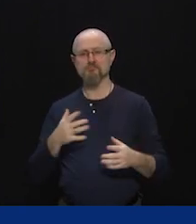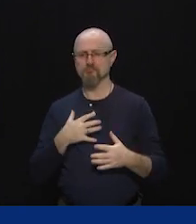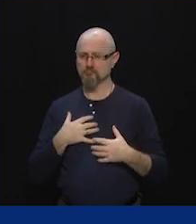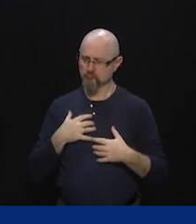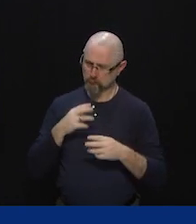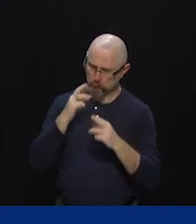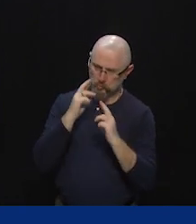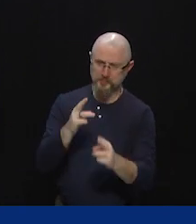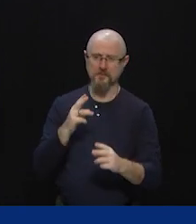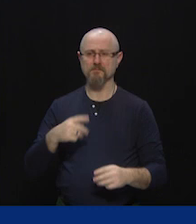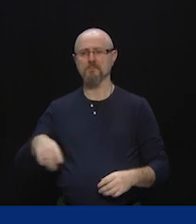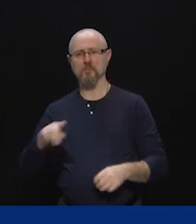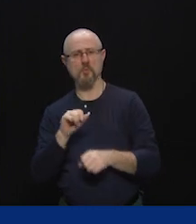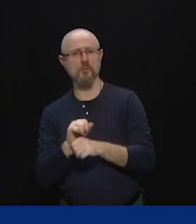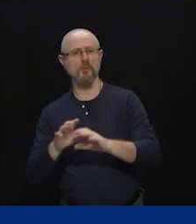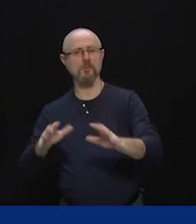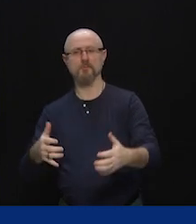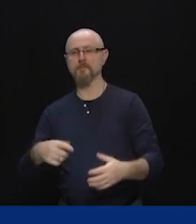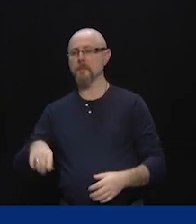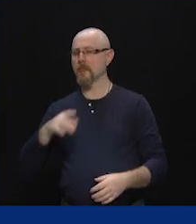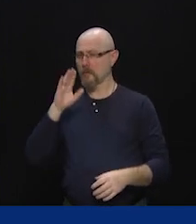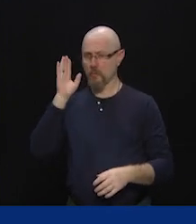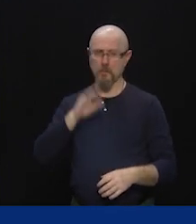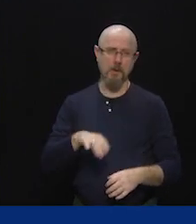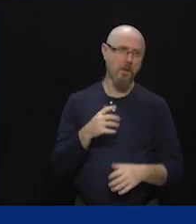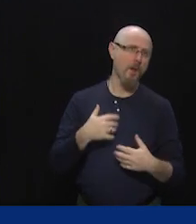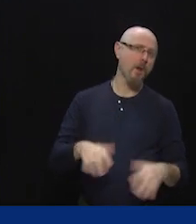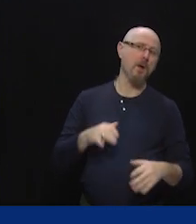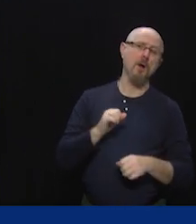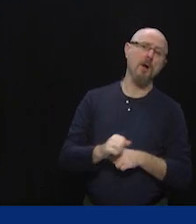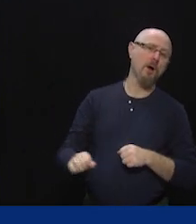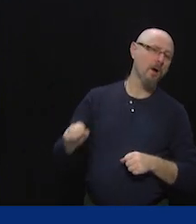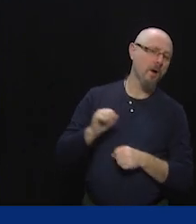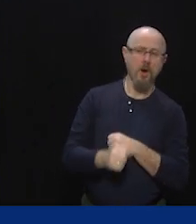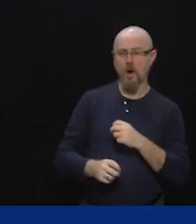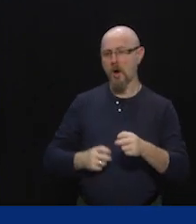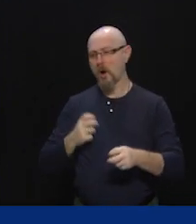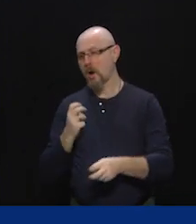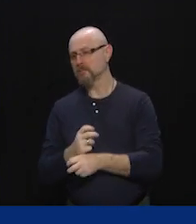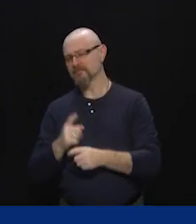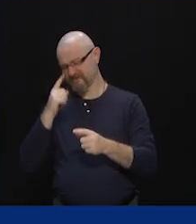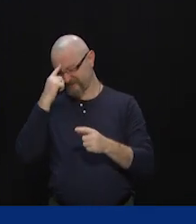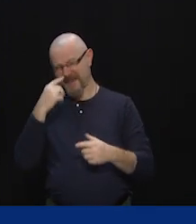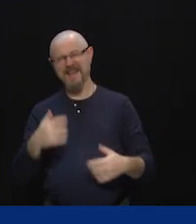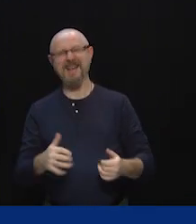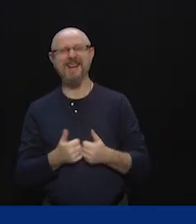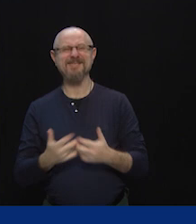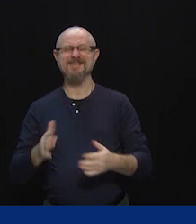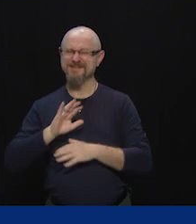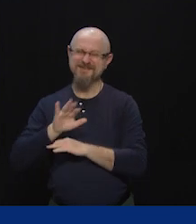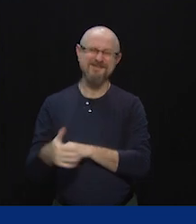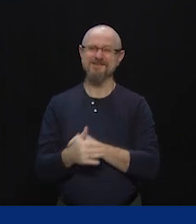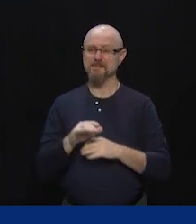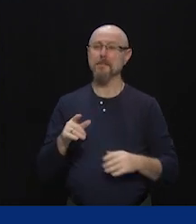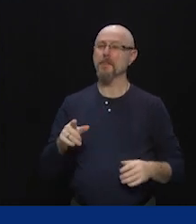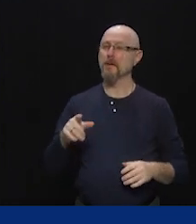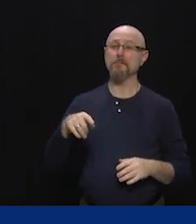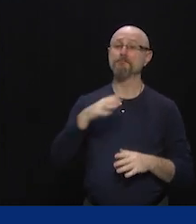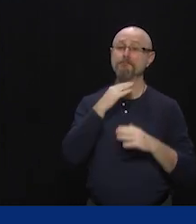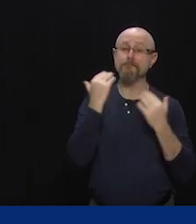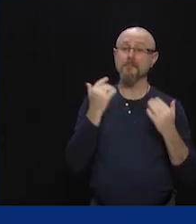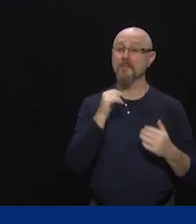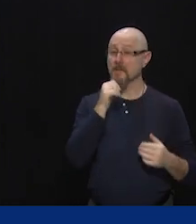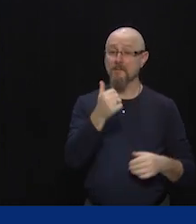do today, and they're exhausted. They're fed up with the people who will not get vaccinated, who are now